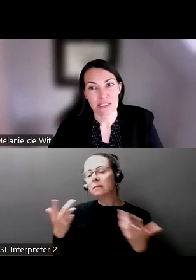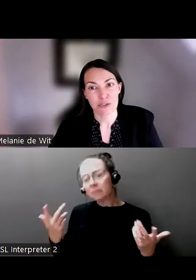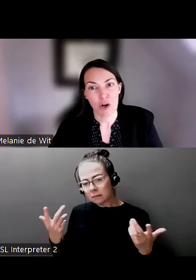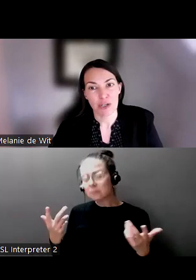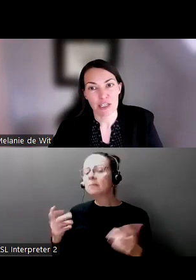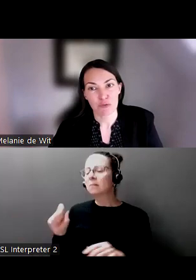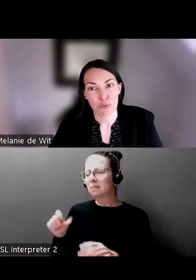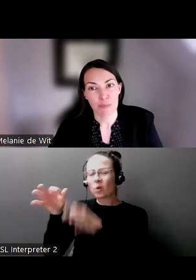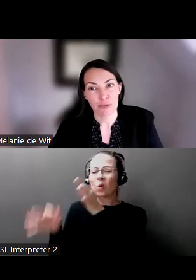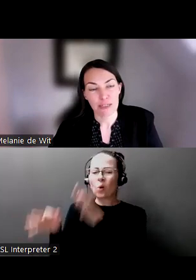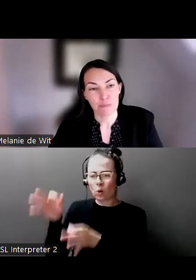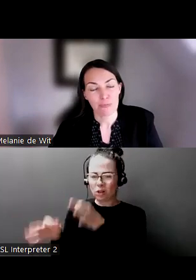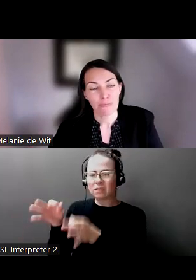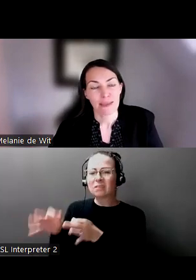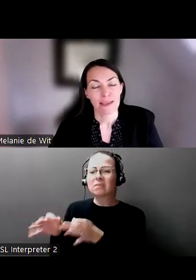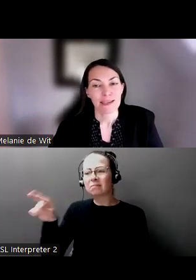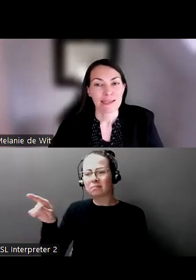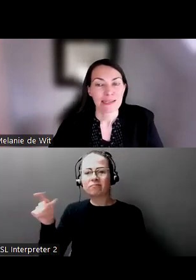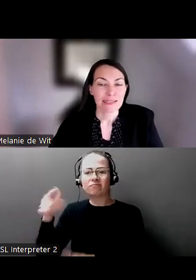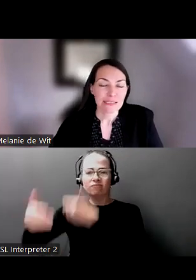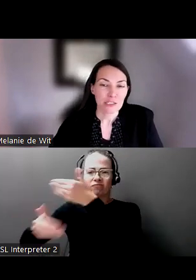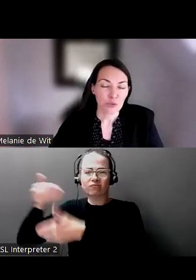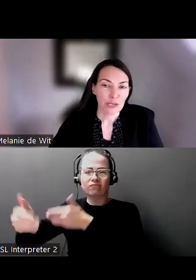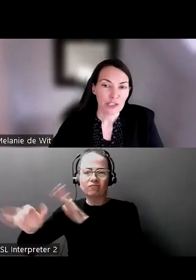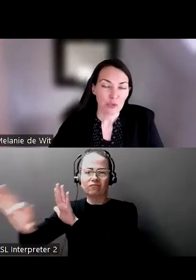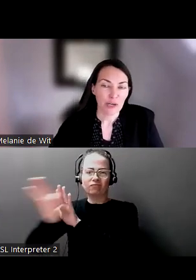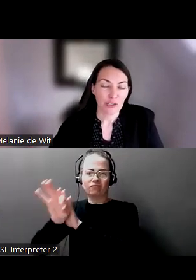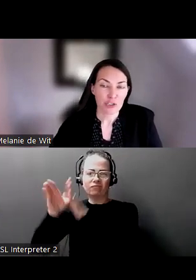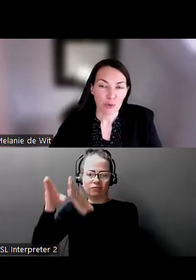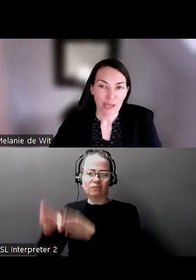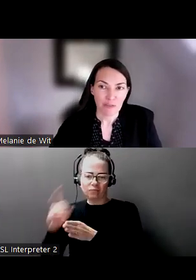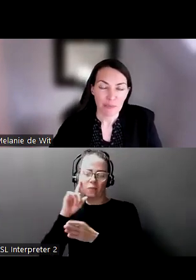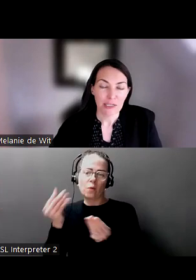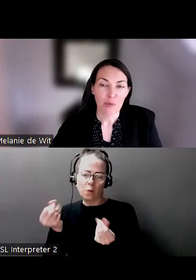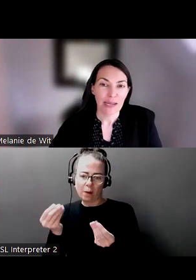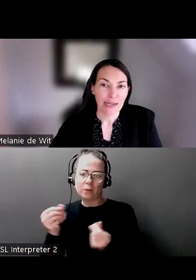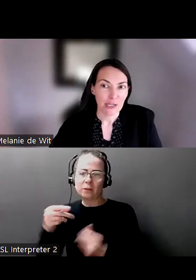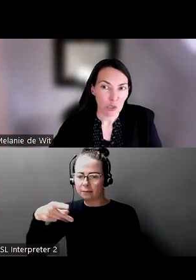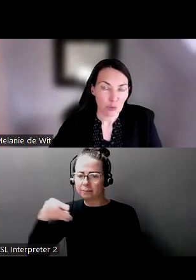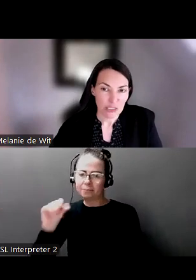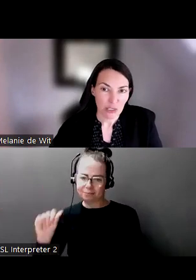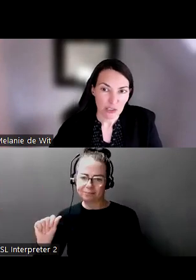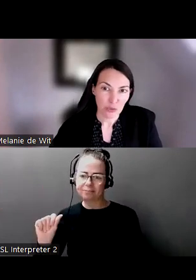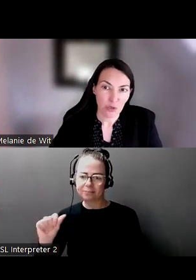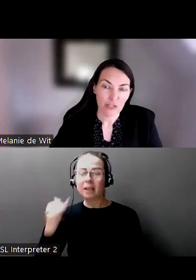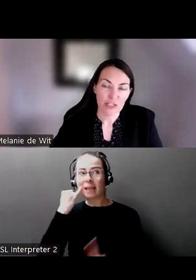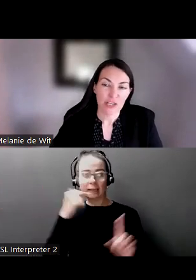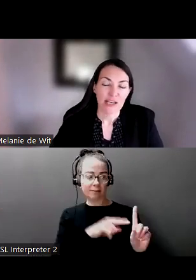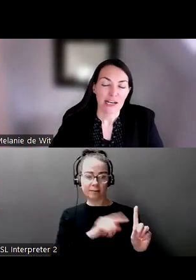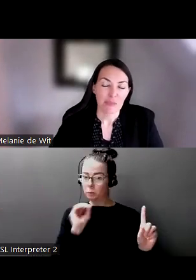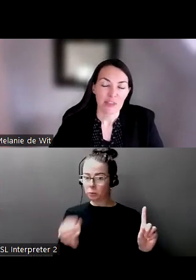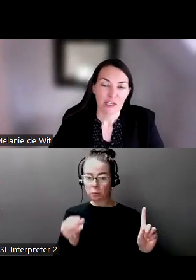appointed as your guardian of property. And in a situation where you don't have a POA and no one's gone to